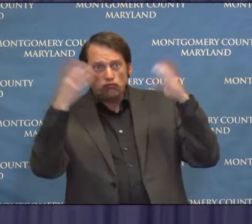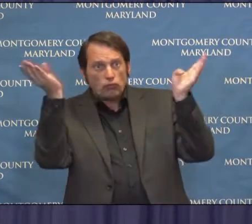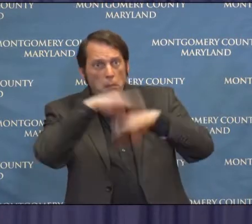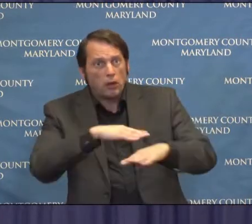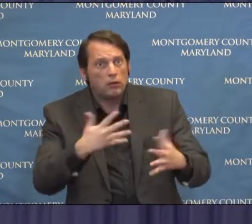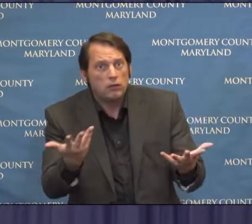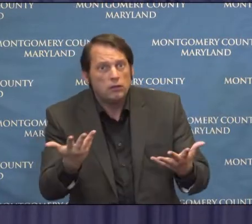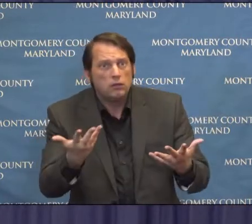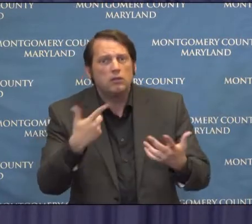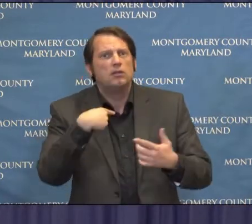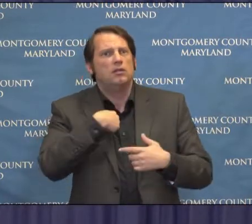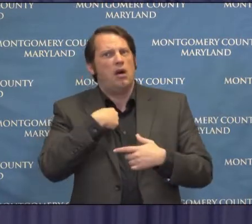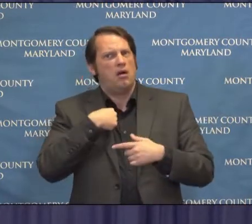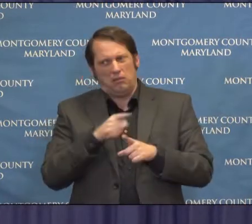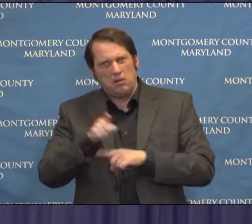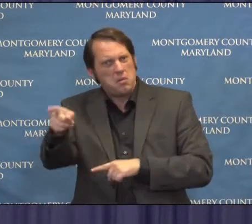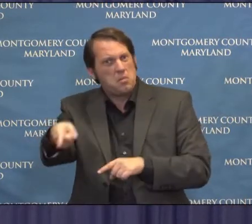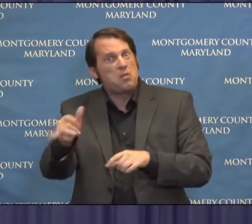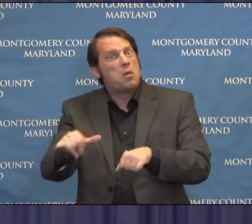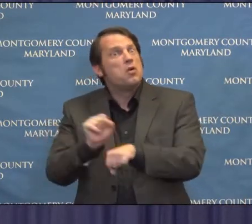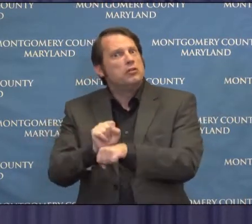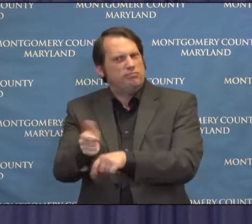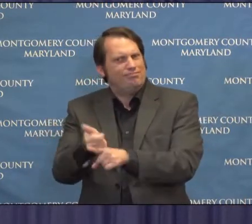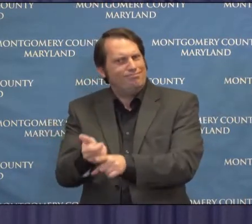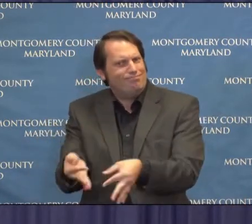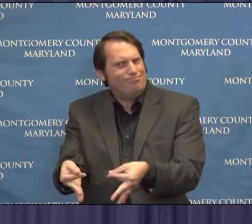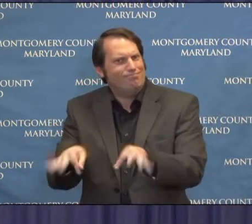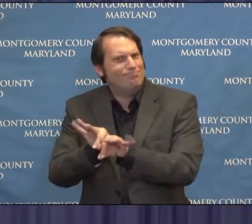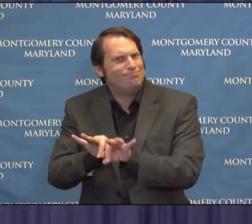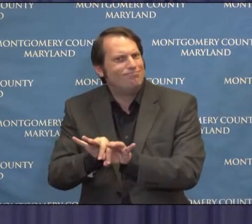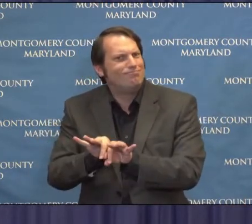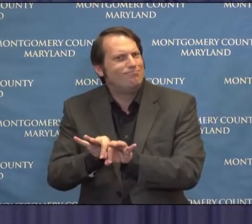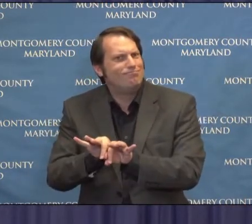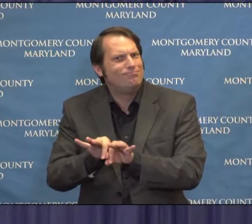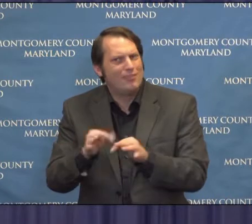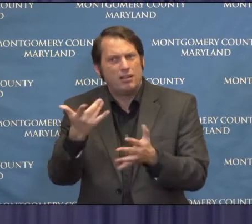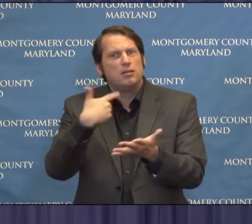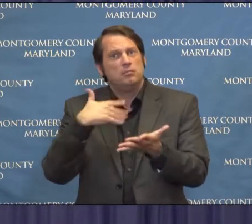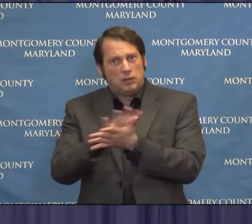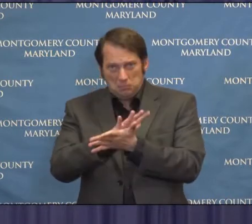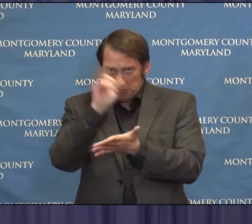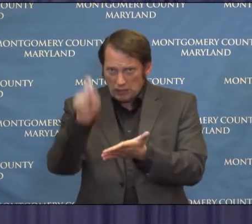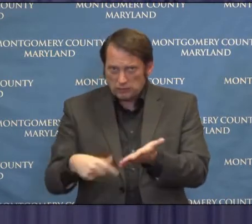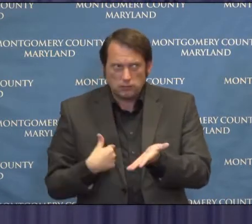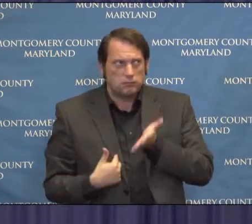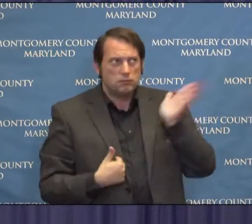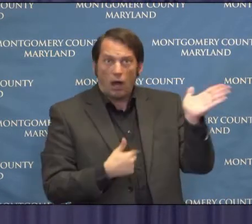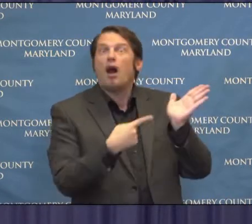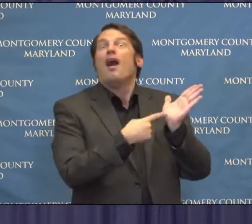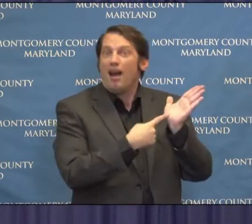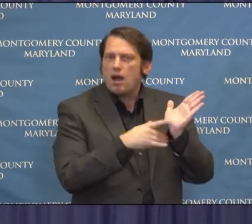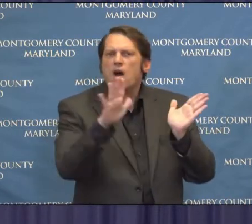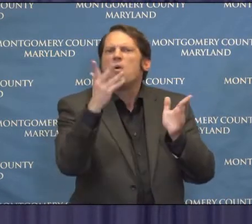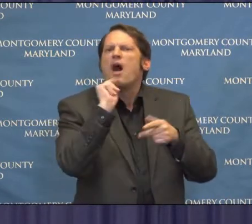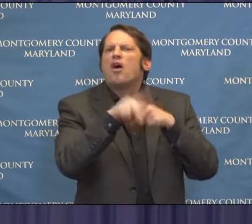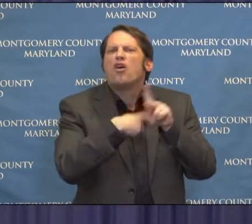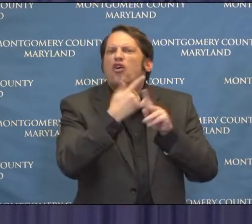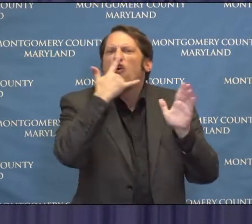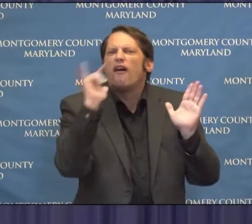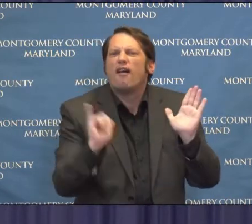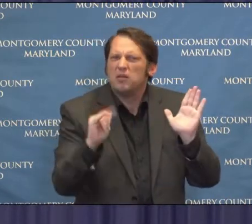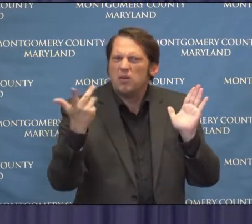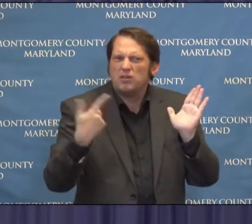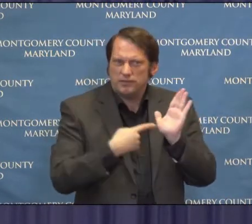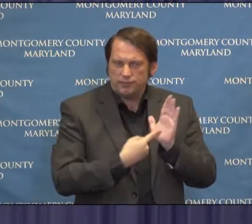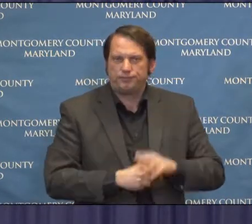do I need to have? Please clear this up. So good afternoon, and that's a great question. We